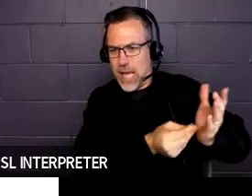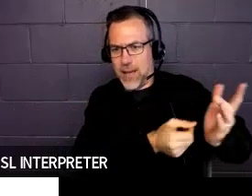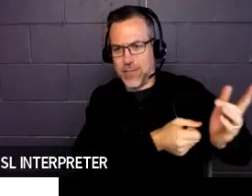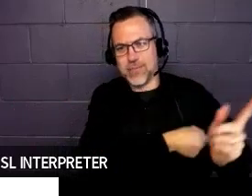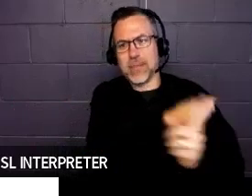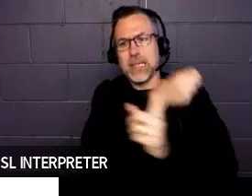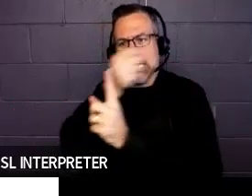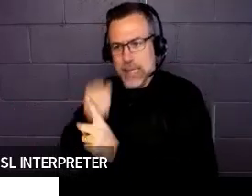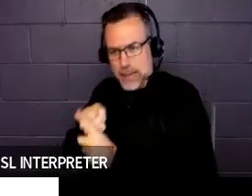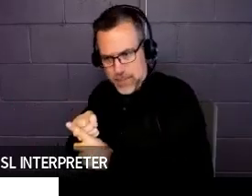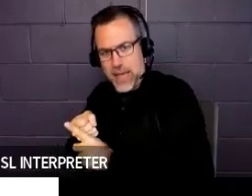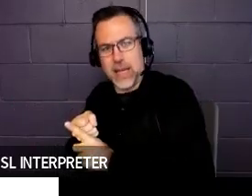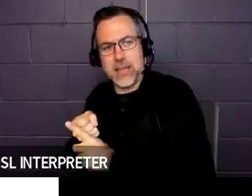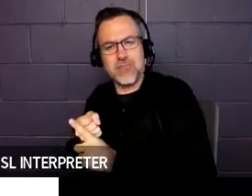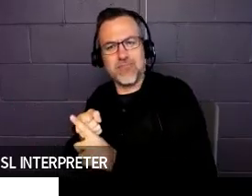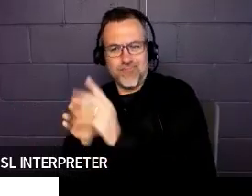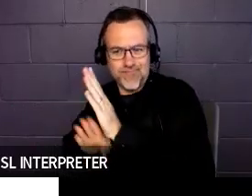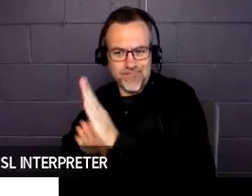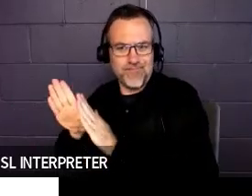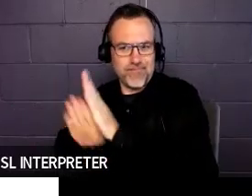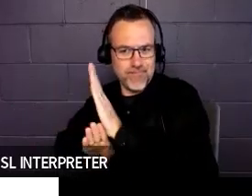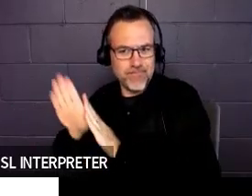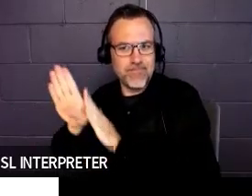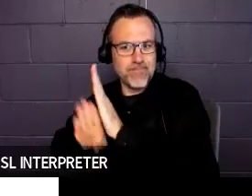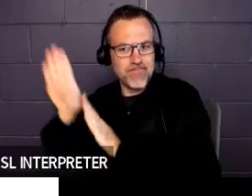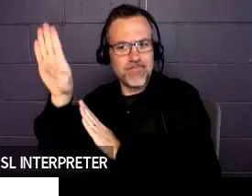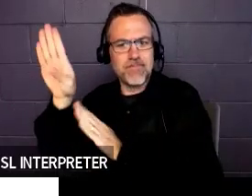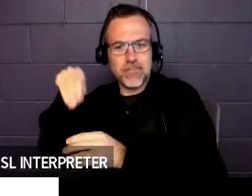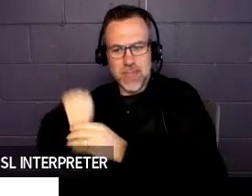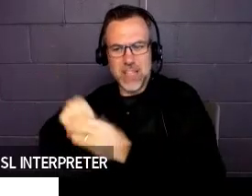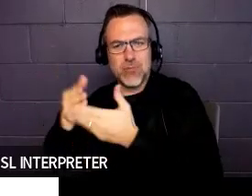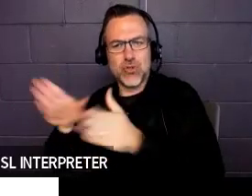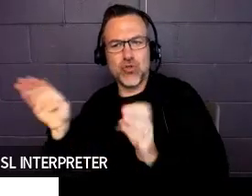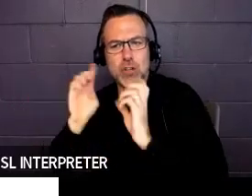and progress in the general ed curriculum.